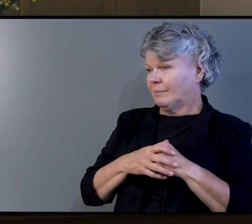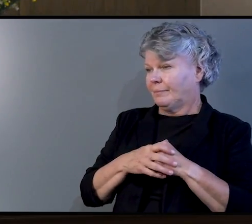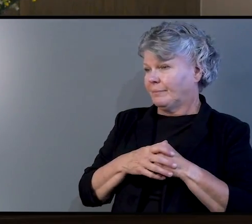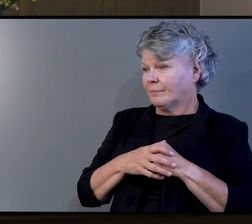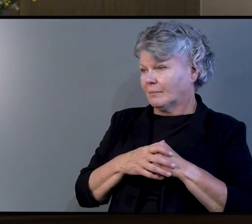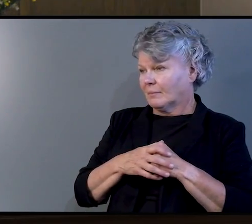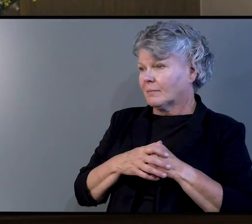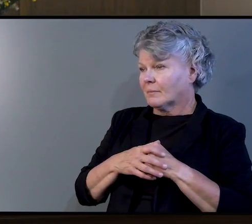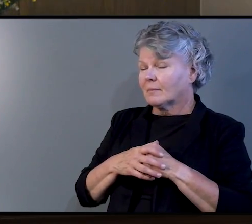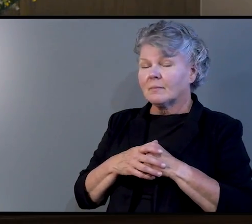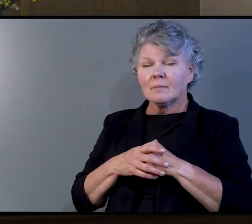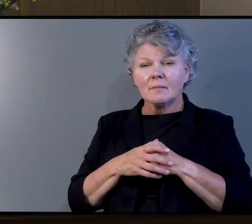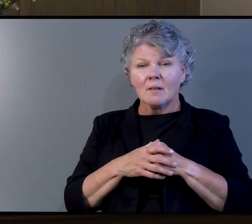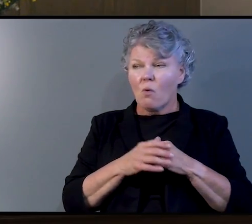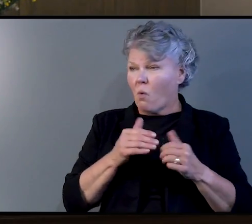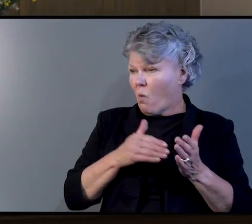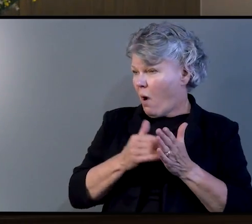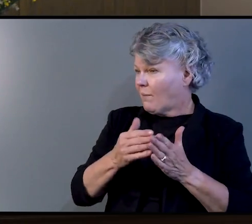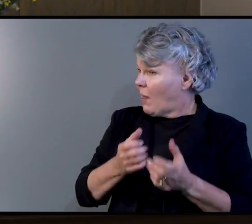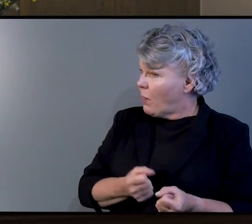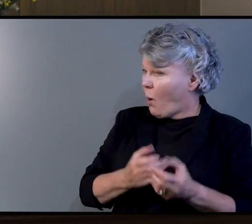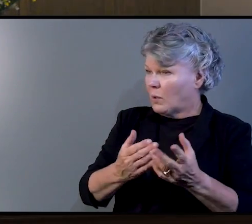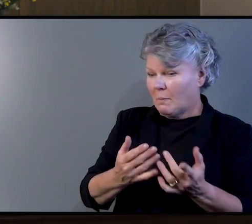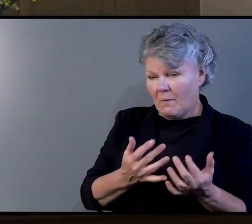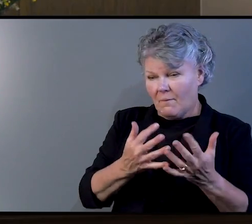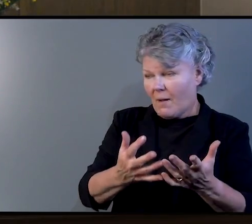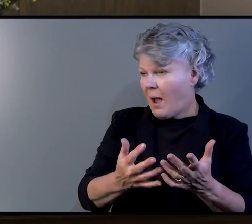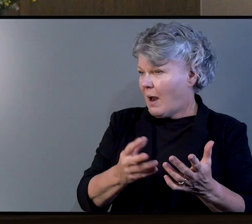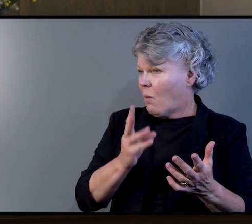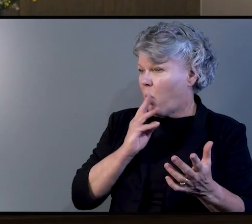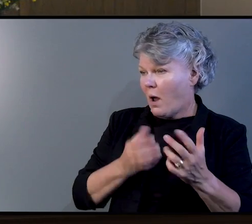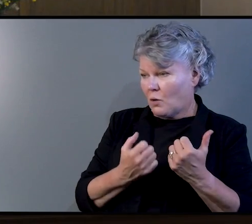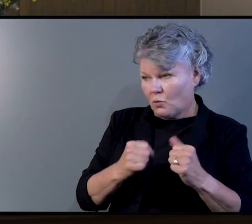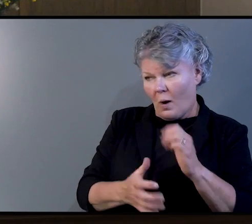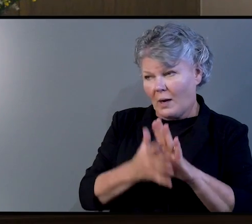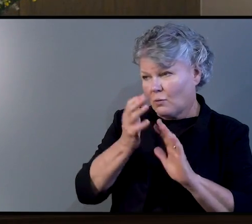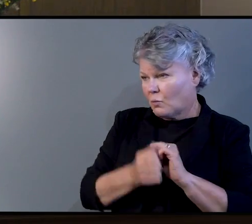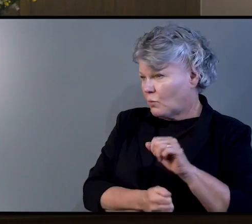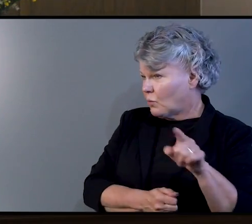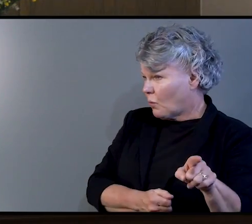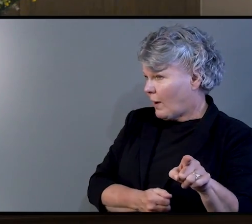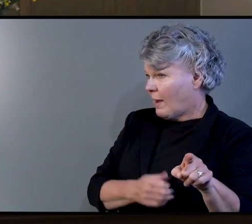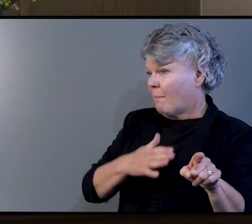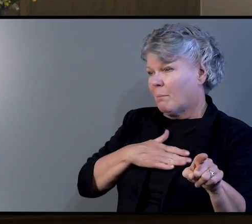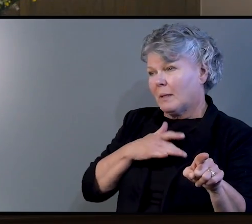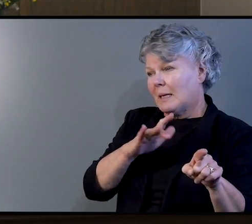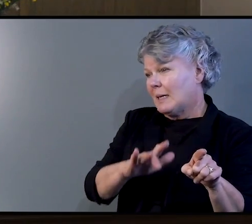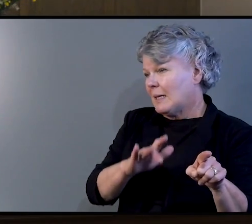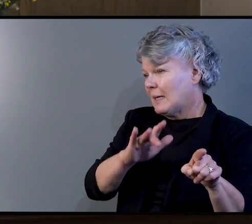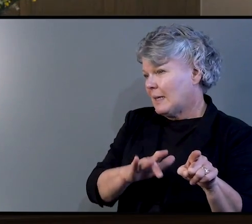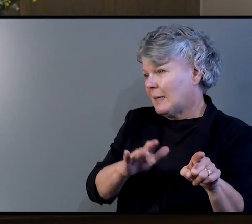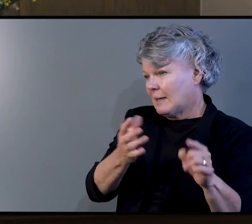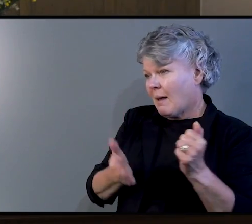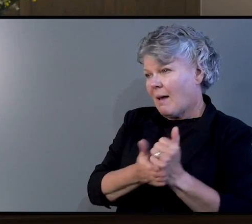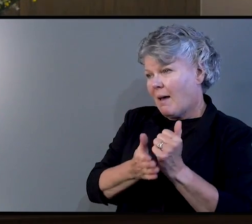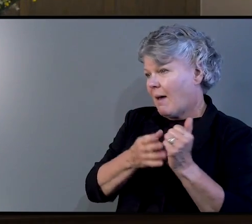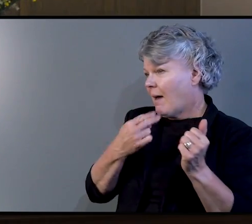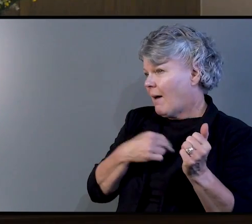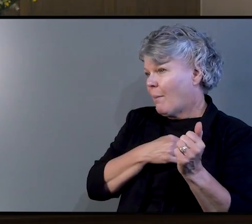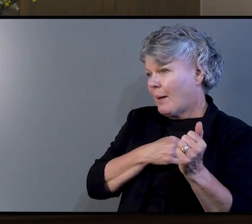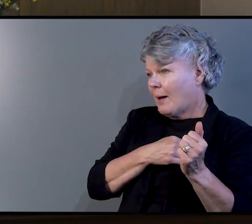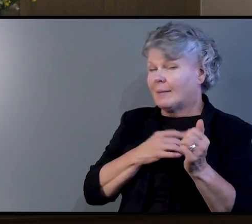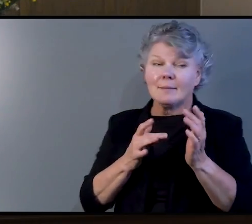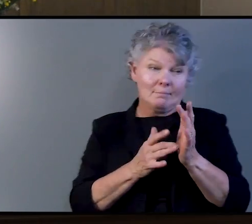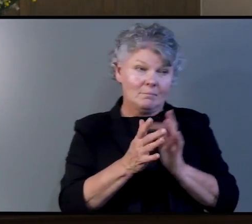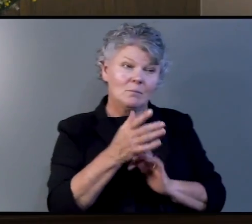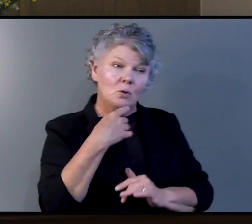often cast him into fire and into water to destroy him. But if you can do anything, have compassion on us and help us." And